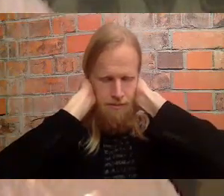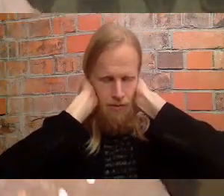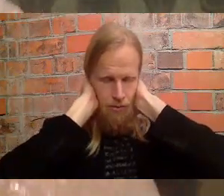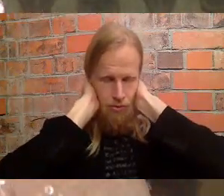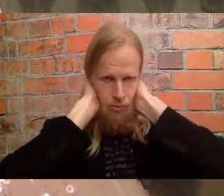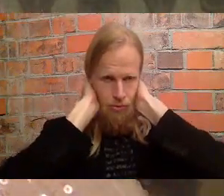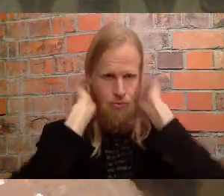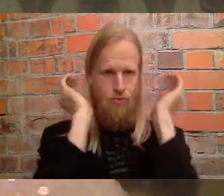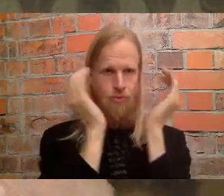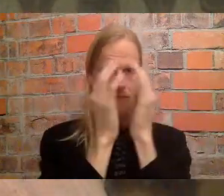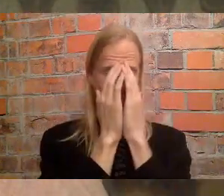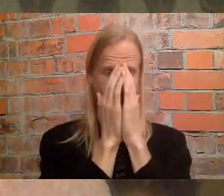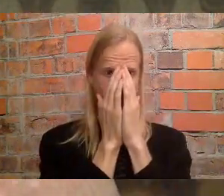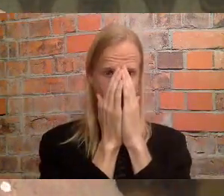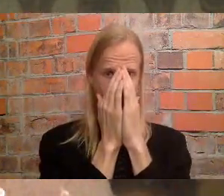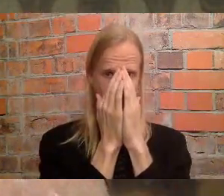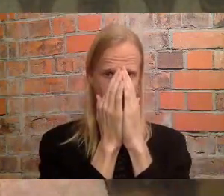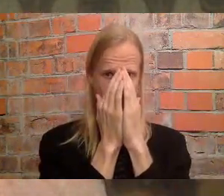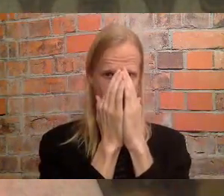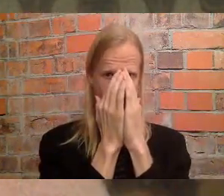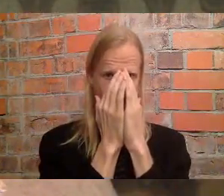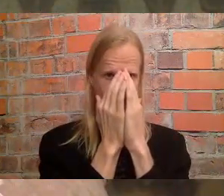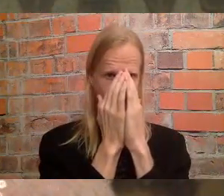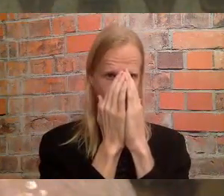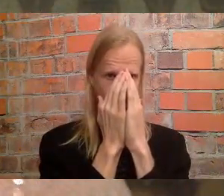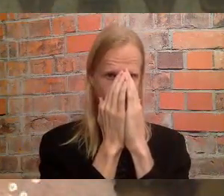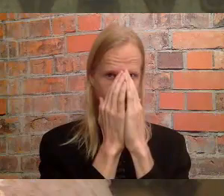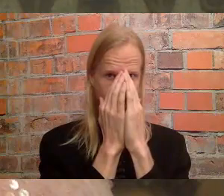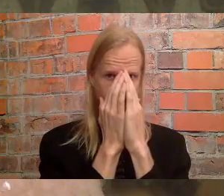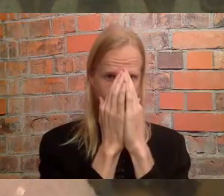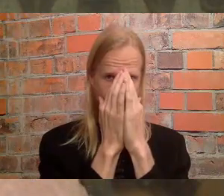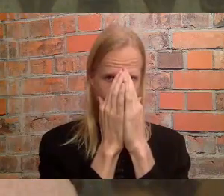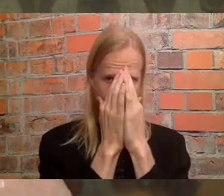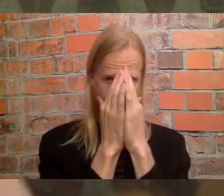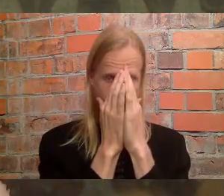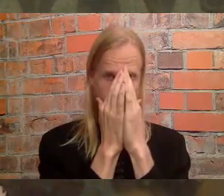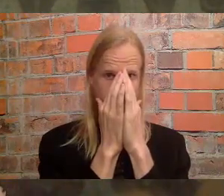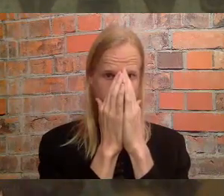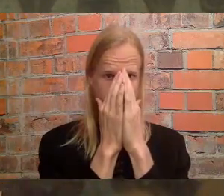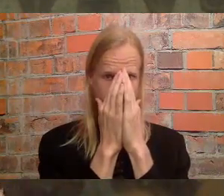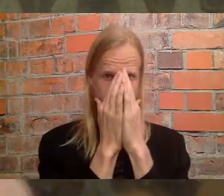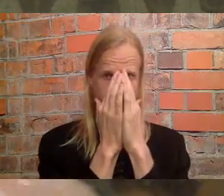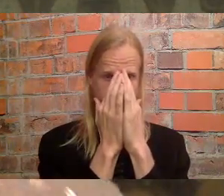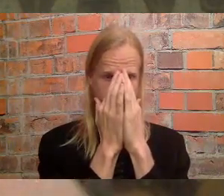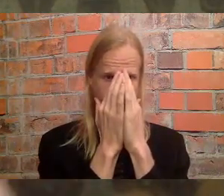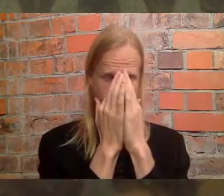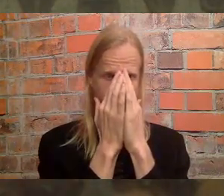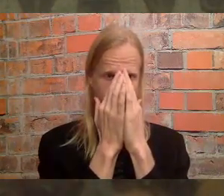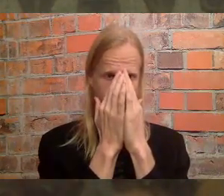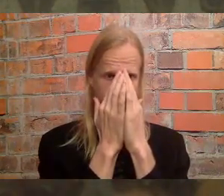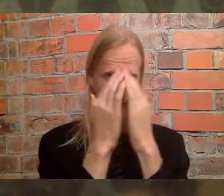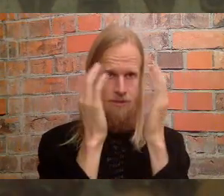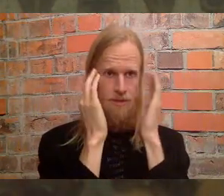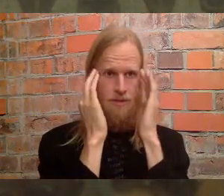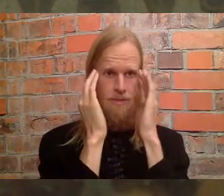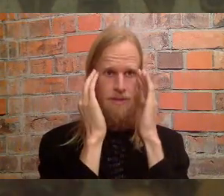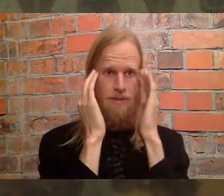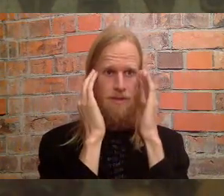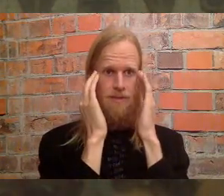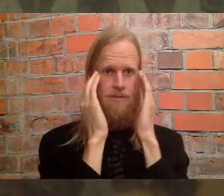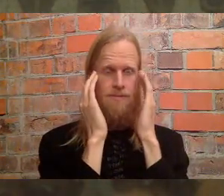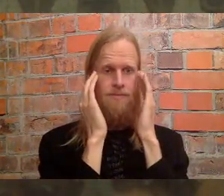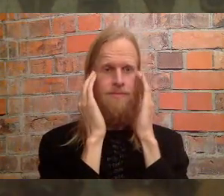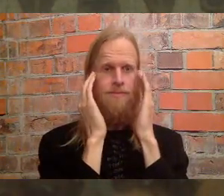Tapping the eyebrows. I'm open to loving and trusting myself. Tap the